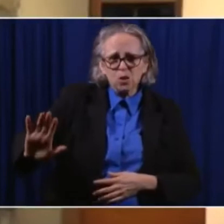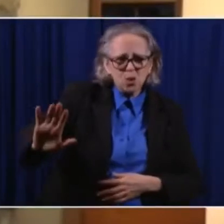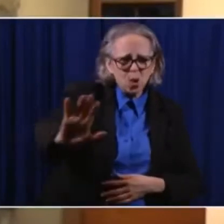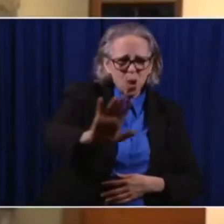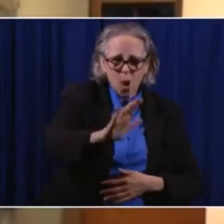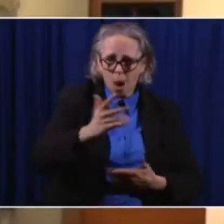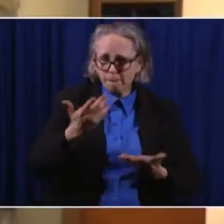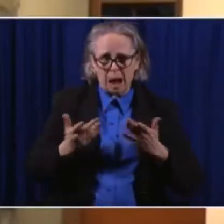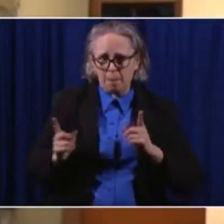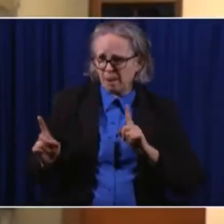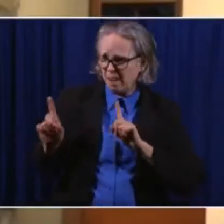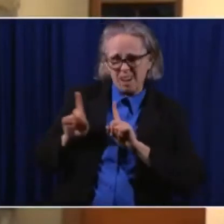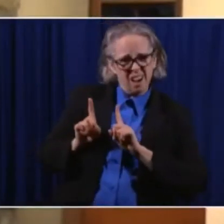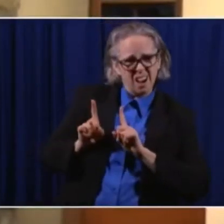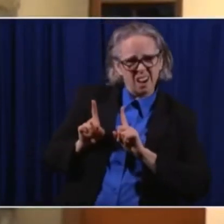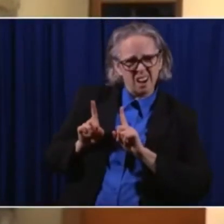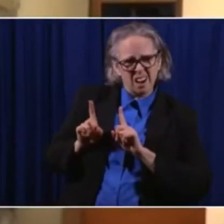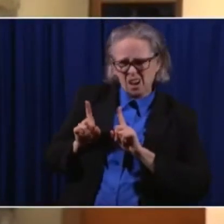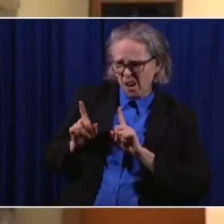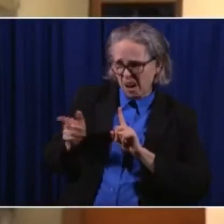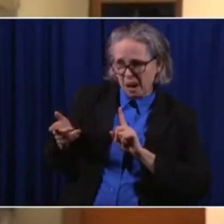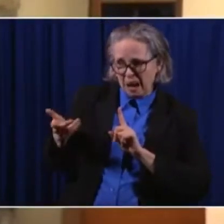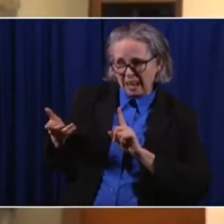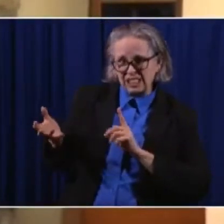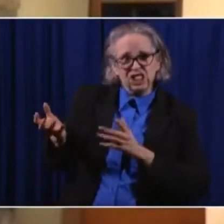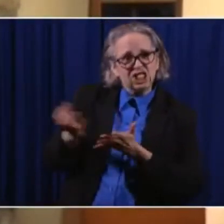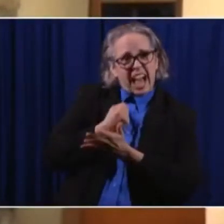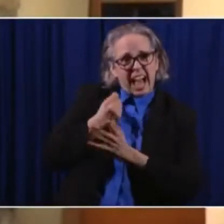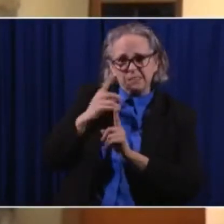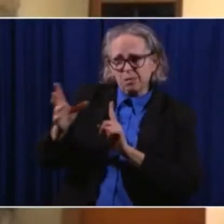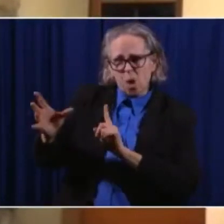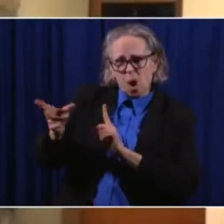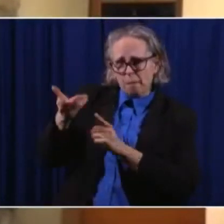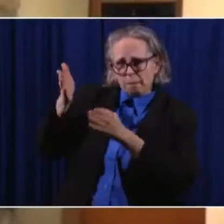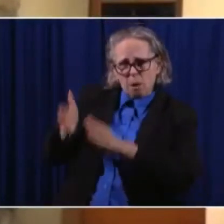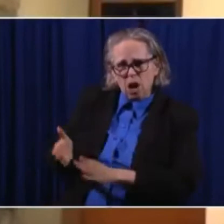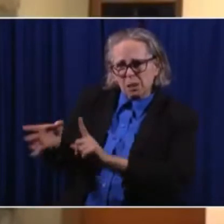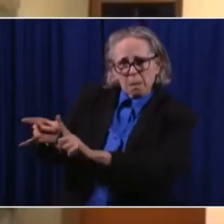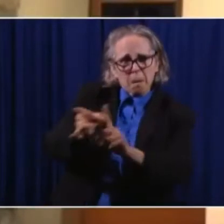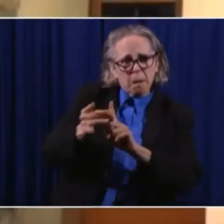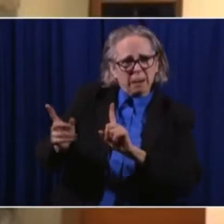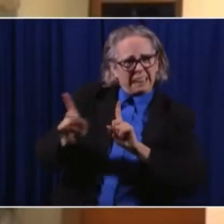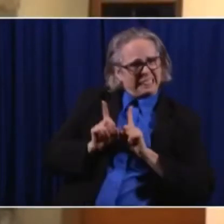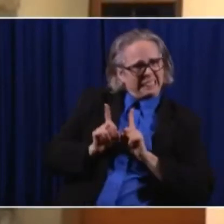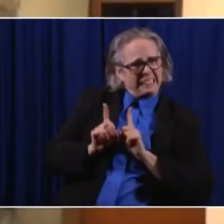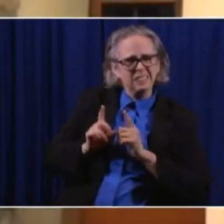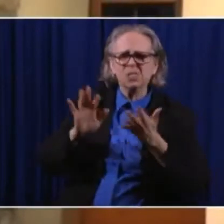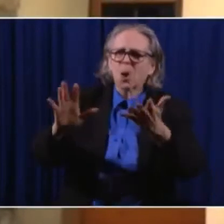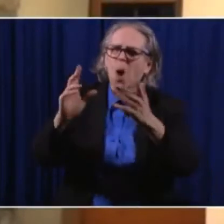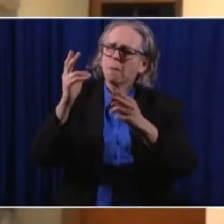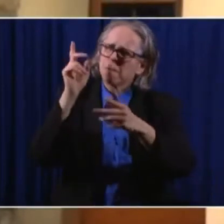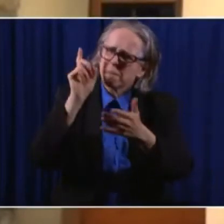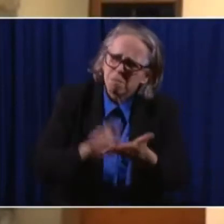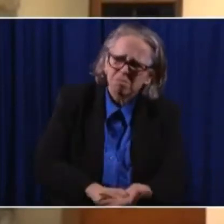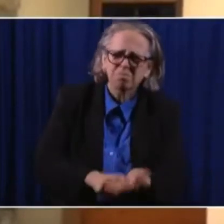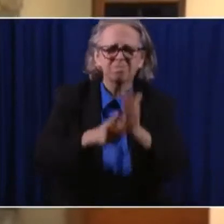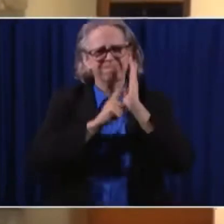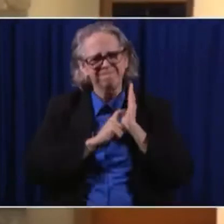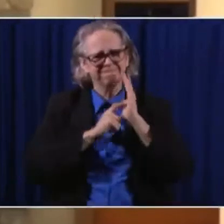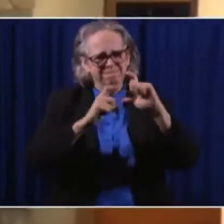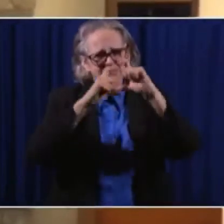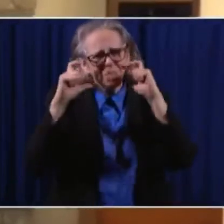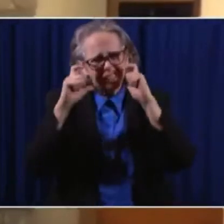the reason for the mask. It's the reason for the distancing. All right, Eric, let's take a look at the next slide. This